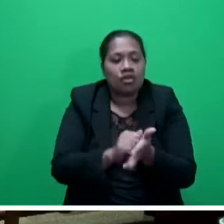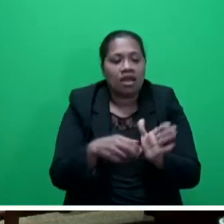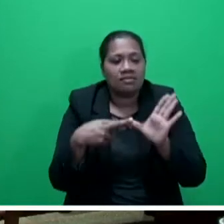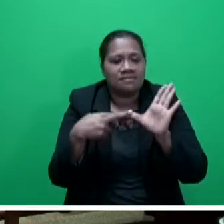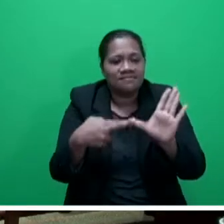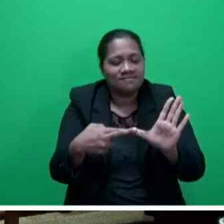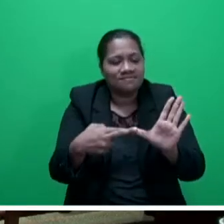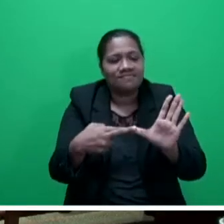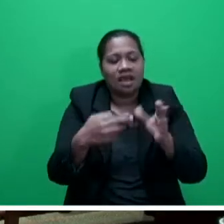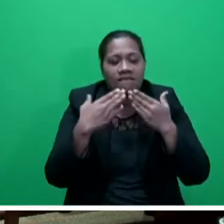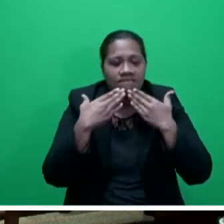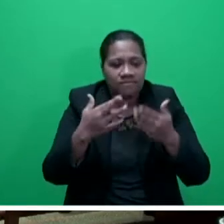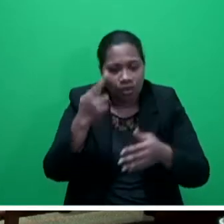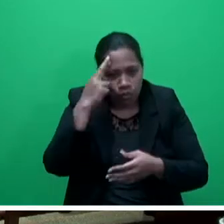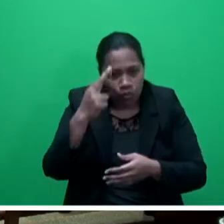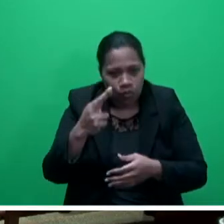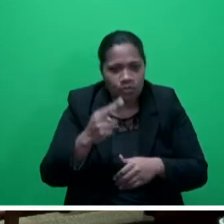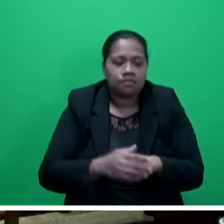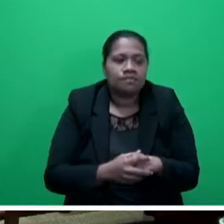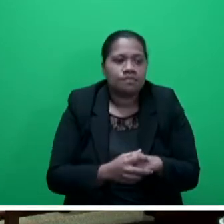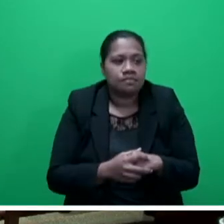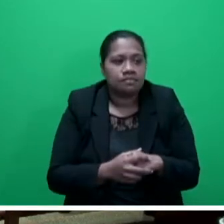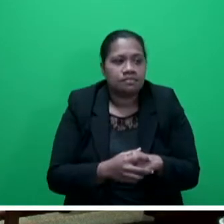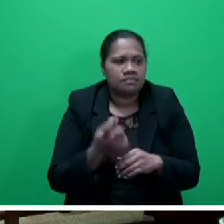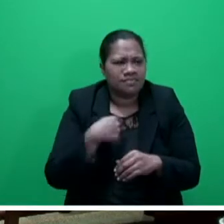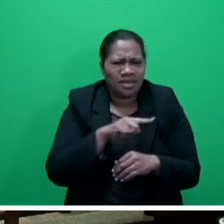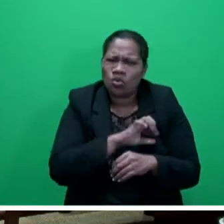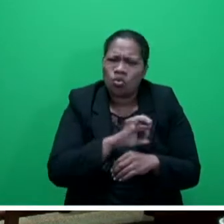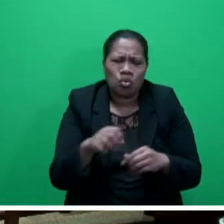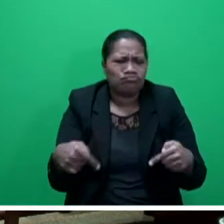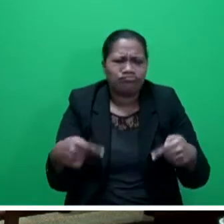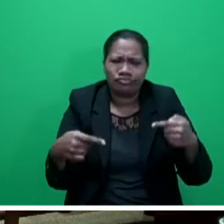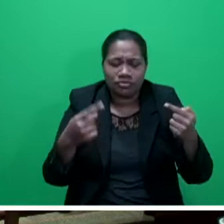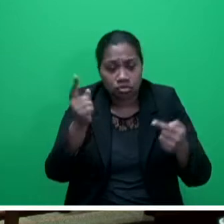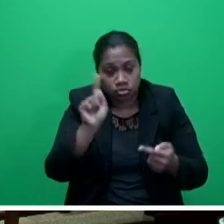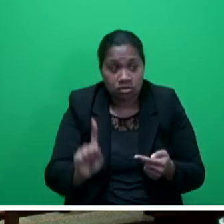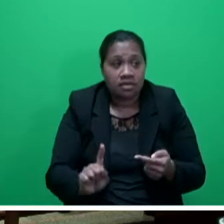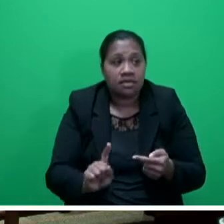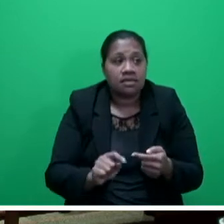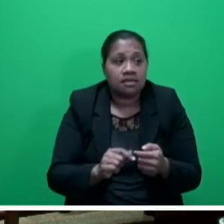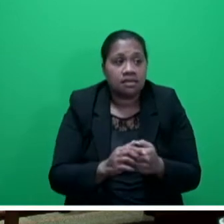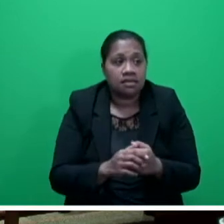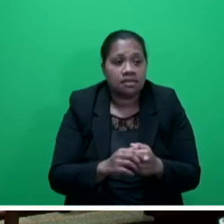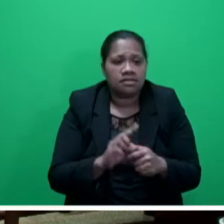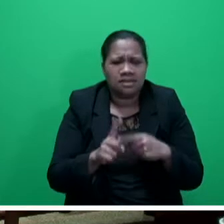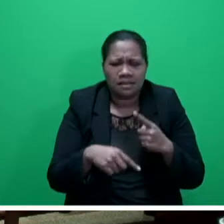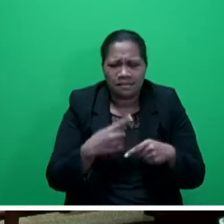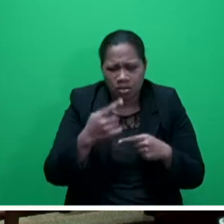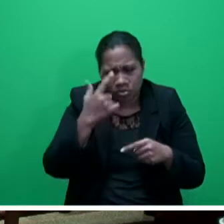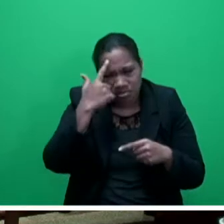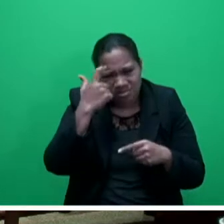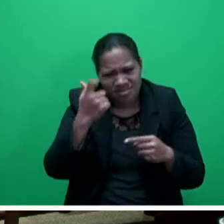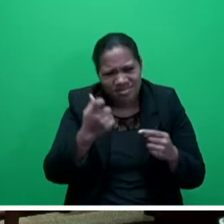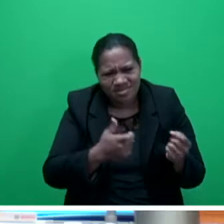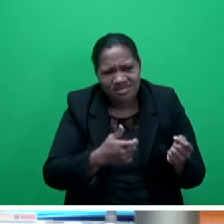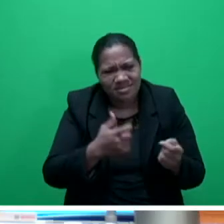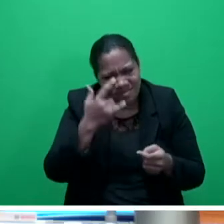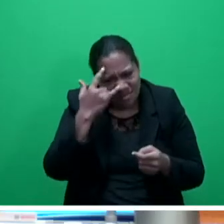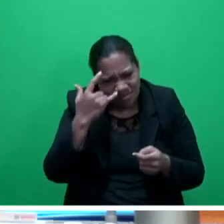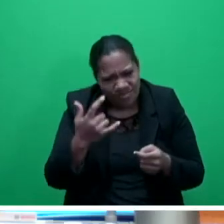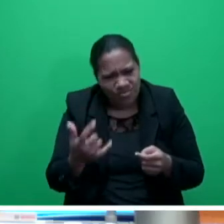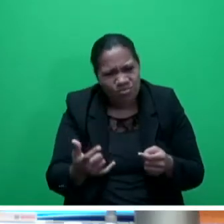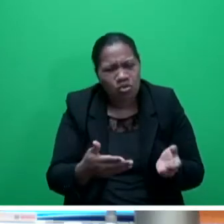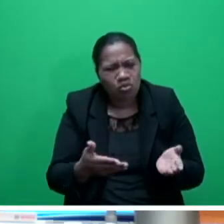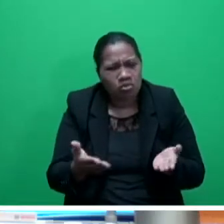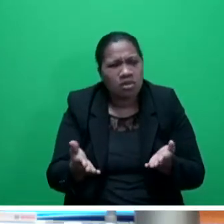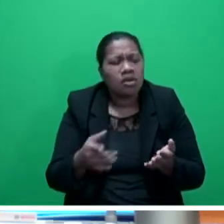Thank you, Mr. Speaker, sir. Mr. Speaker, sir, as we are not debating the bill per se today, it's about the motion itself. We, of course, can debate the bill